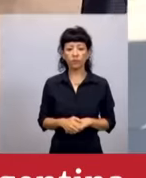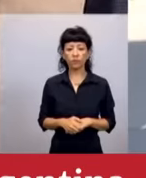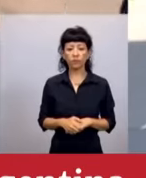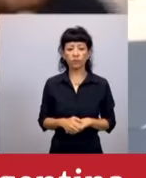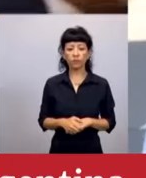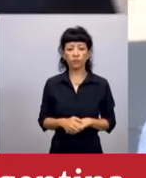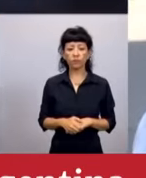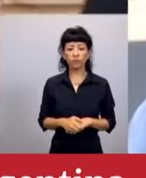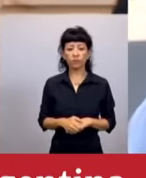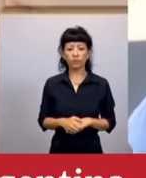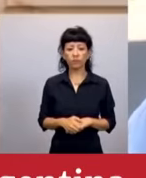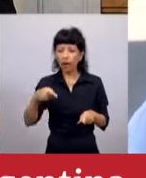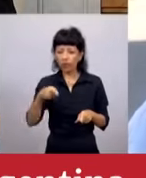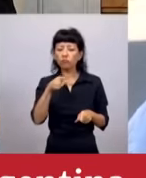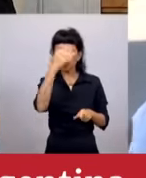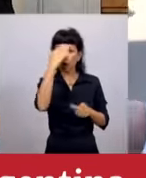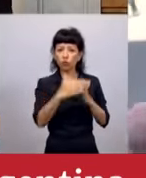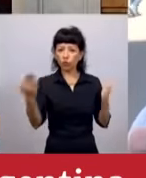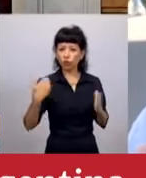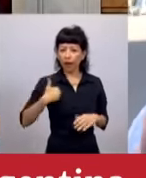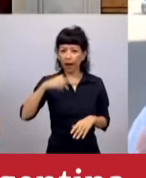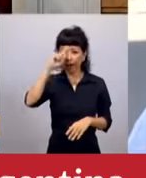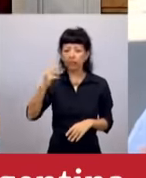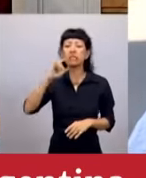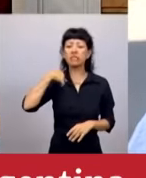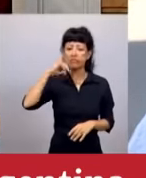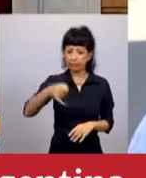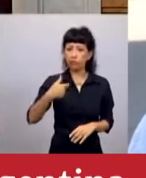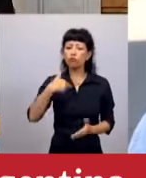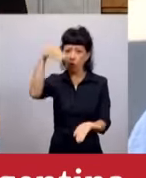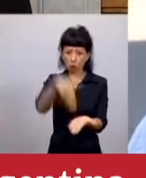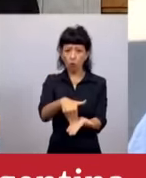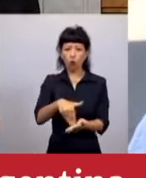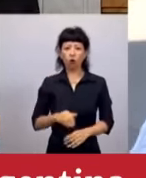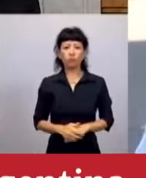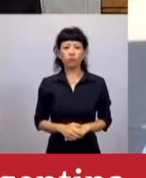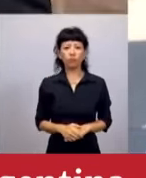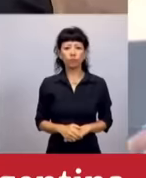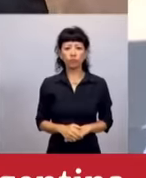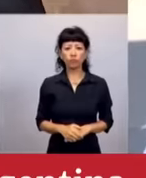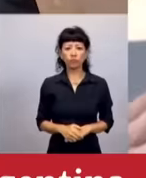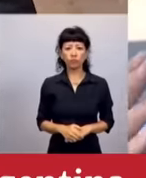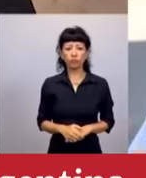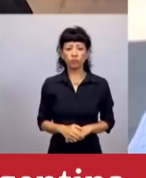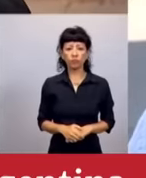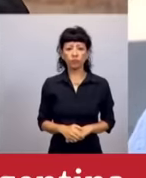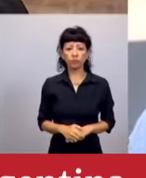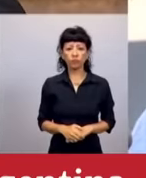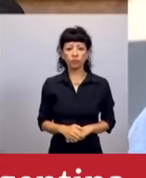last government. He says that there is a big risk of hyperinflation. He said that